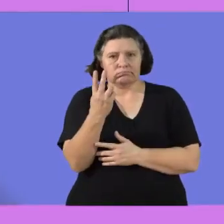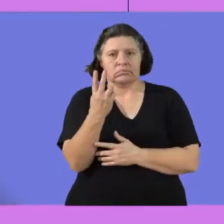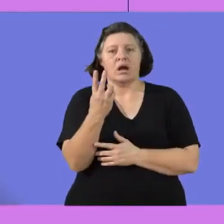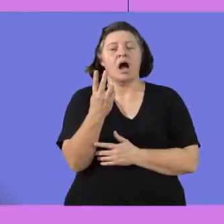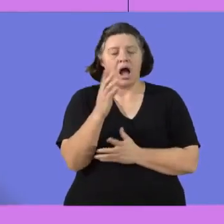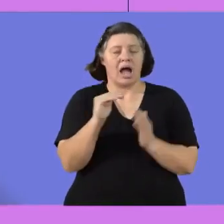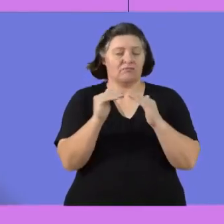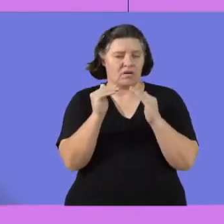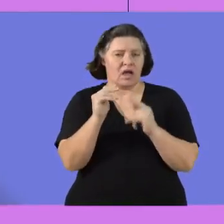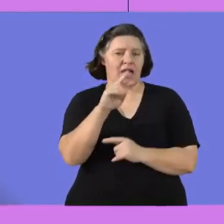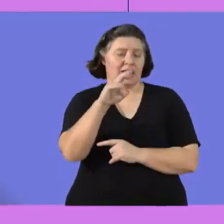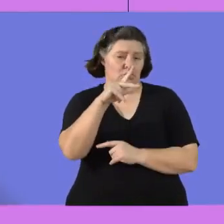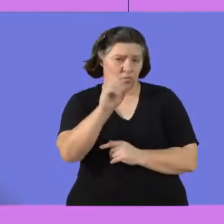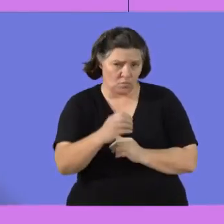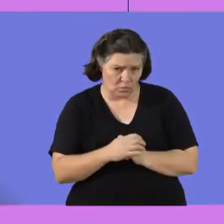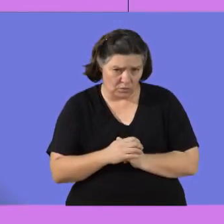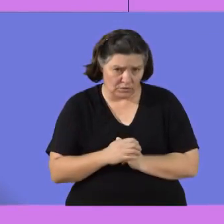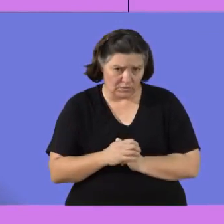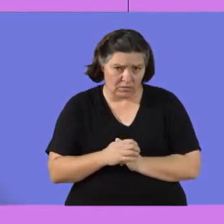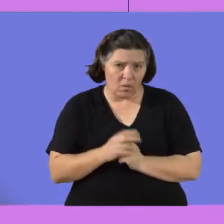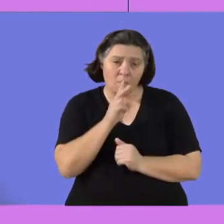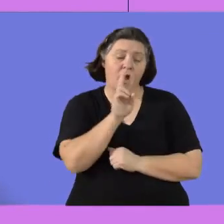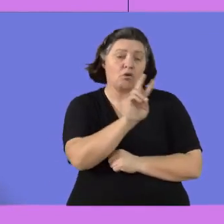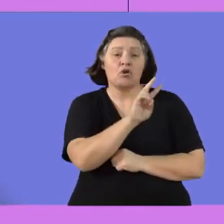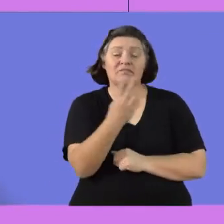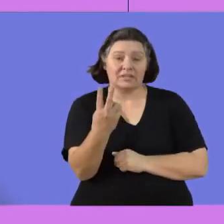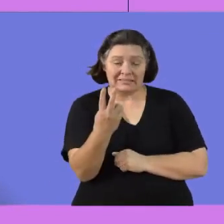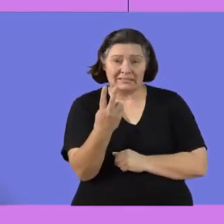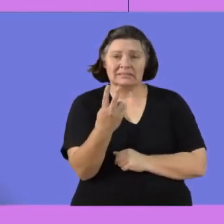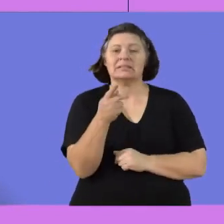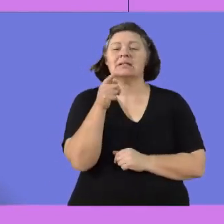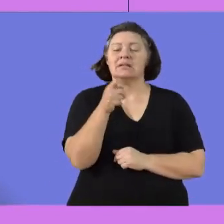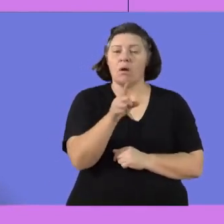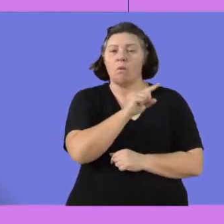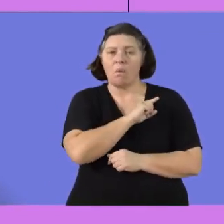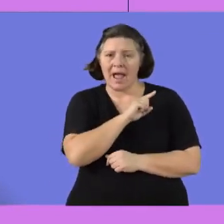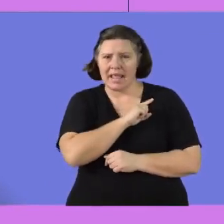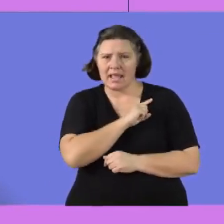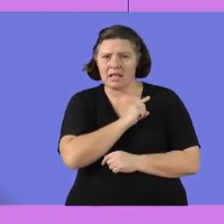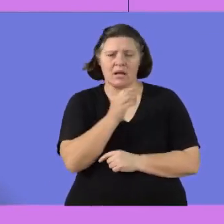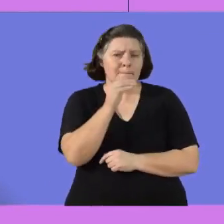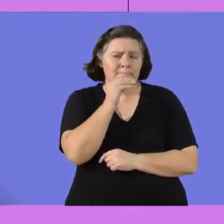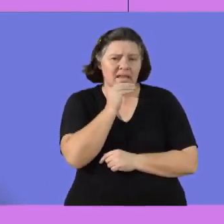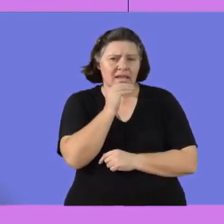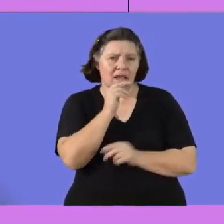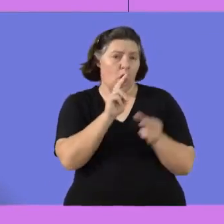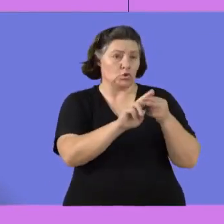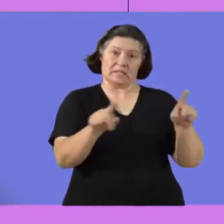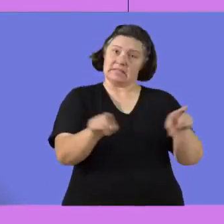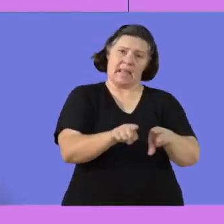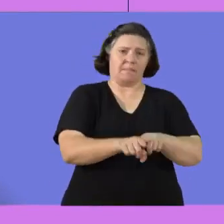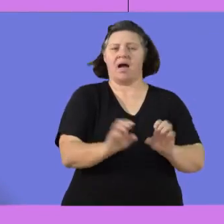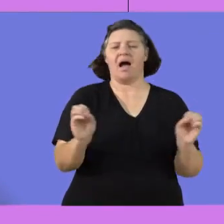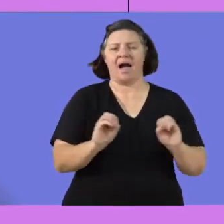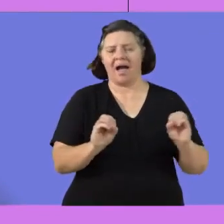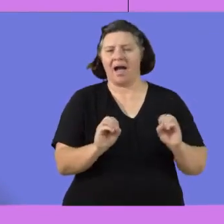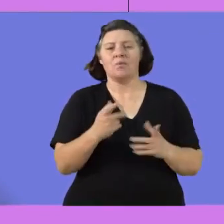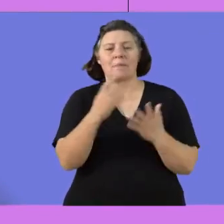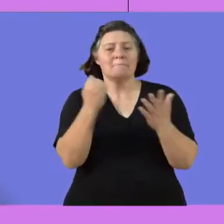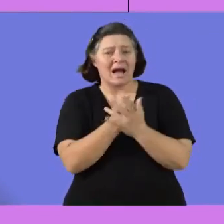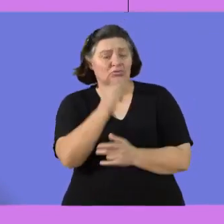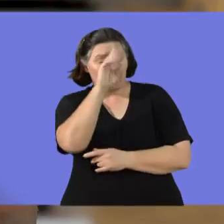converting equivalent ratios. Remember, when we convert equivalent ratios, because it doesn't mean that the units are the